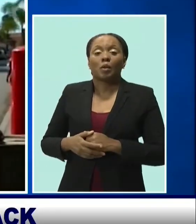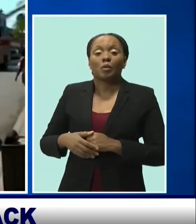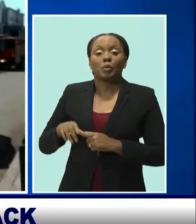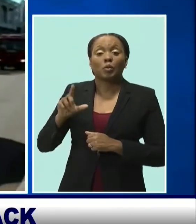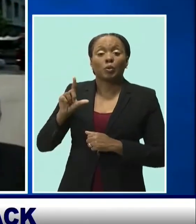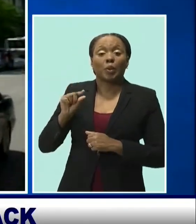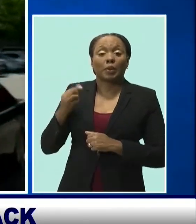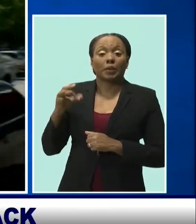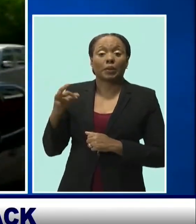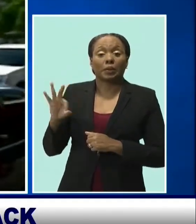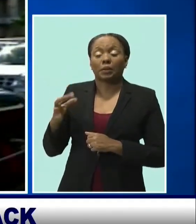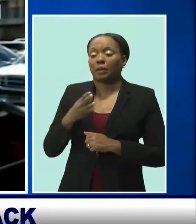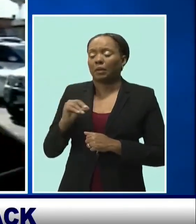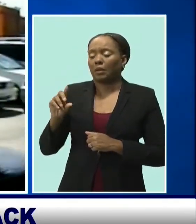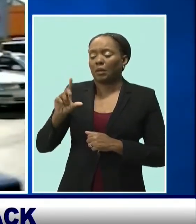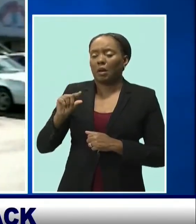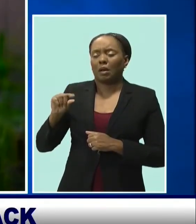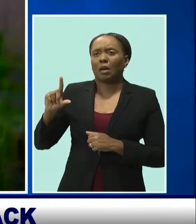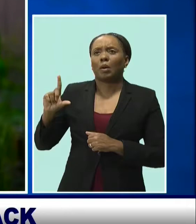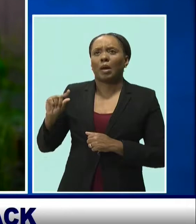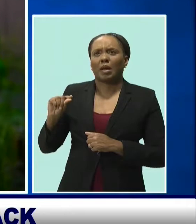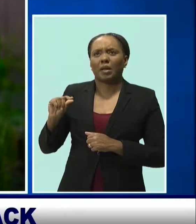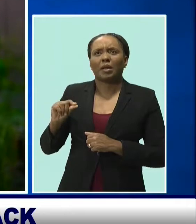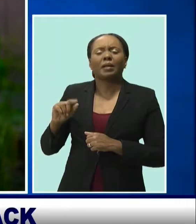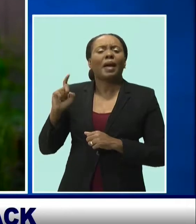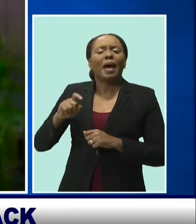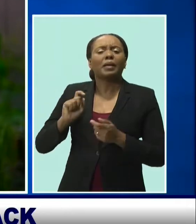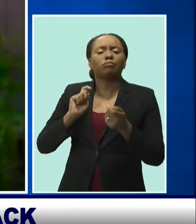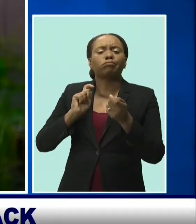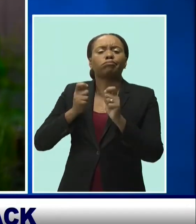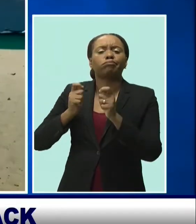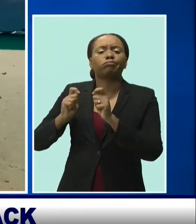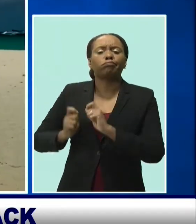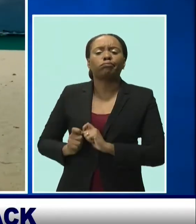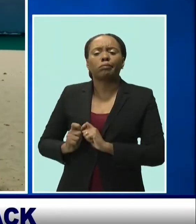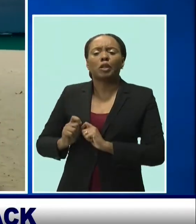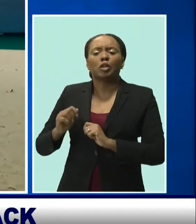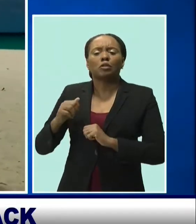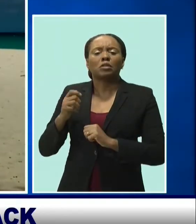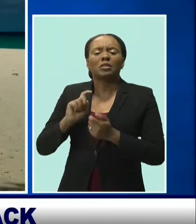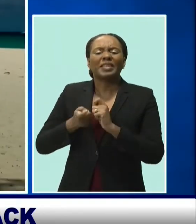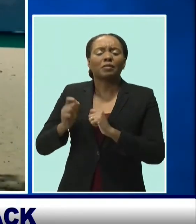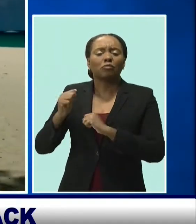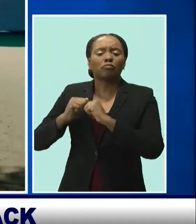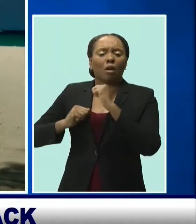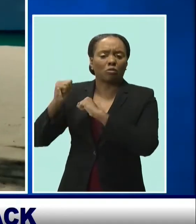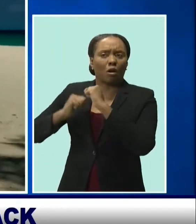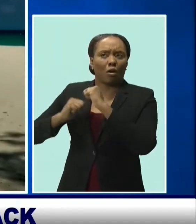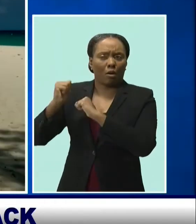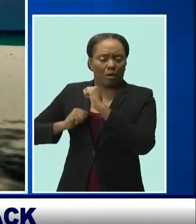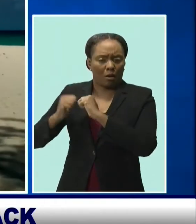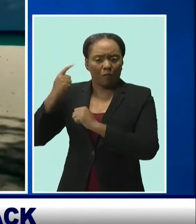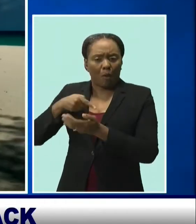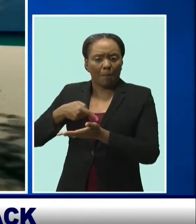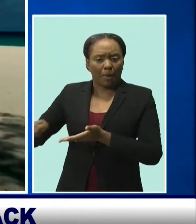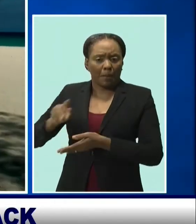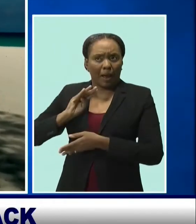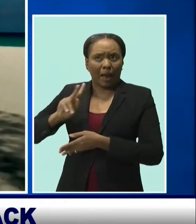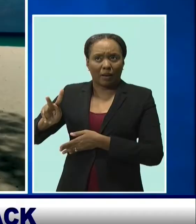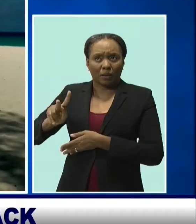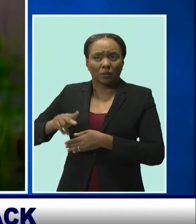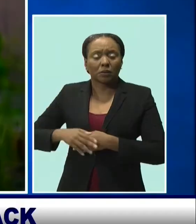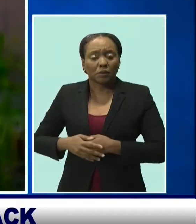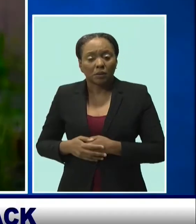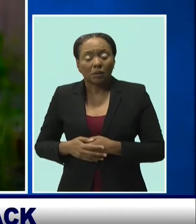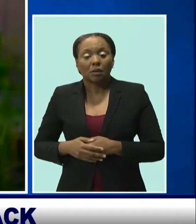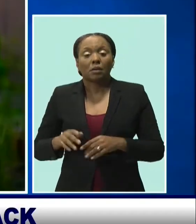country's macroeconomic framework. However, the IMF noted that a virtual standstill in the tourism sector during the pandemic